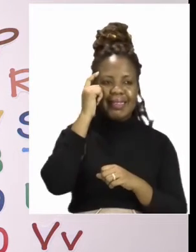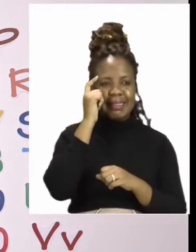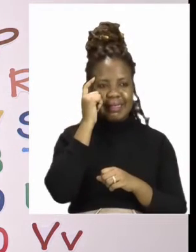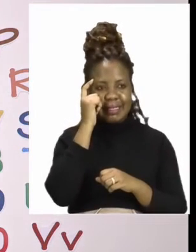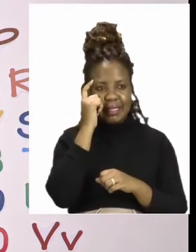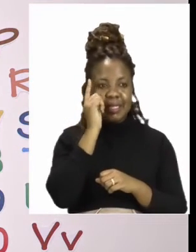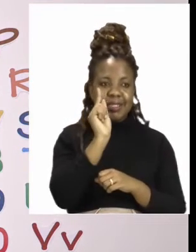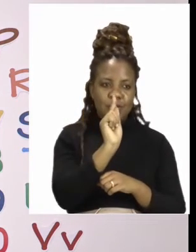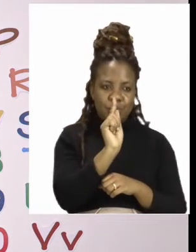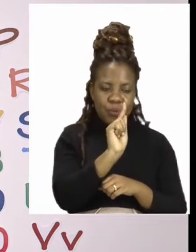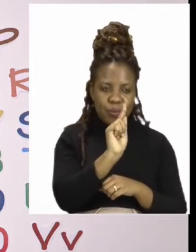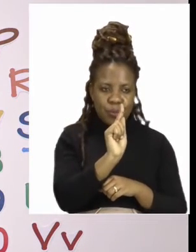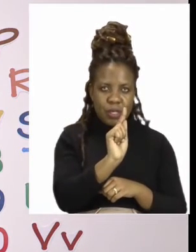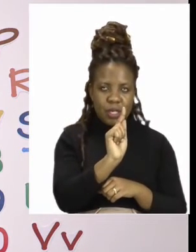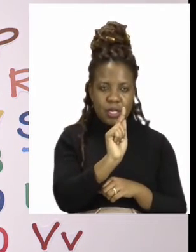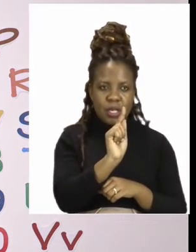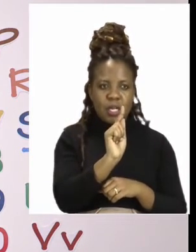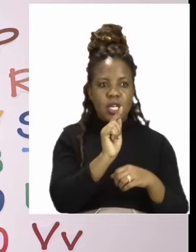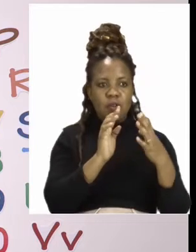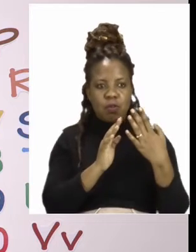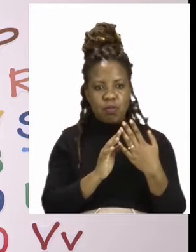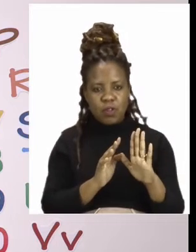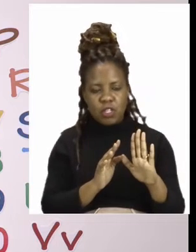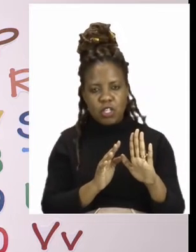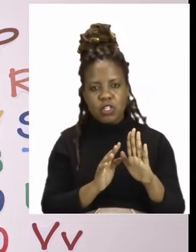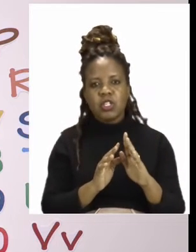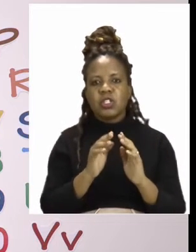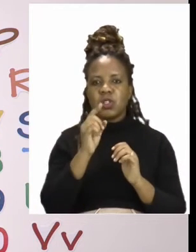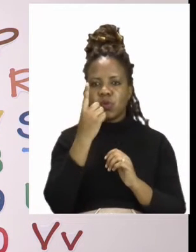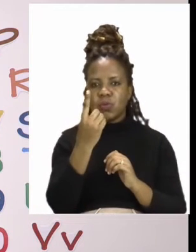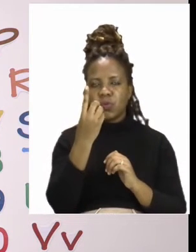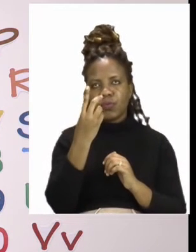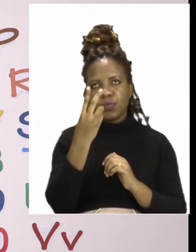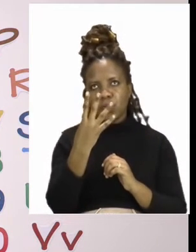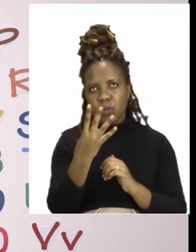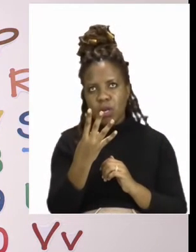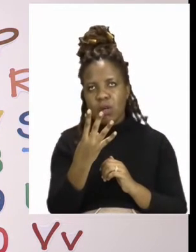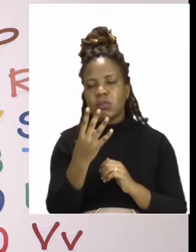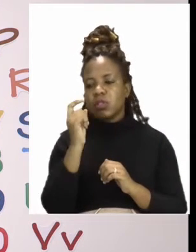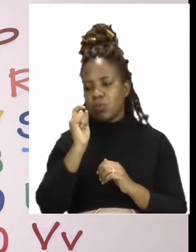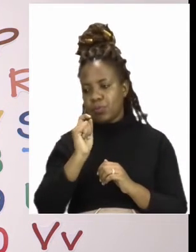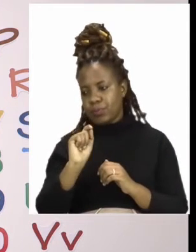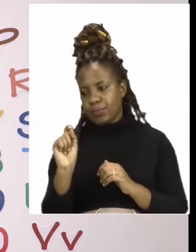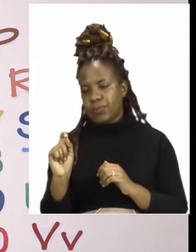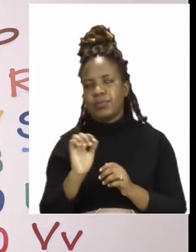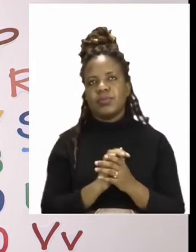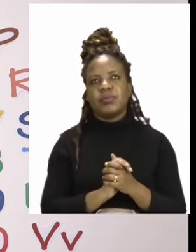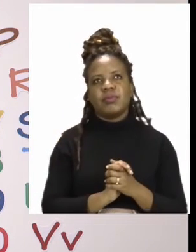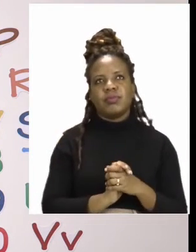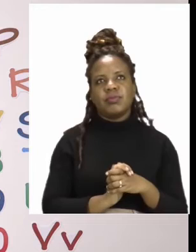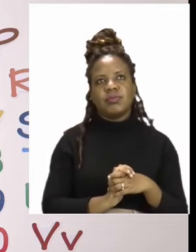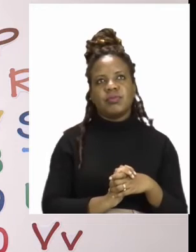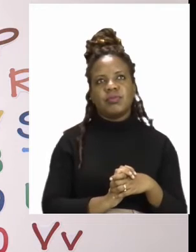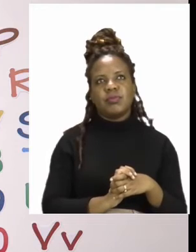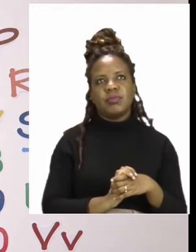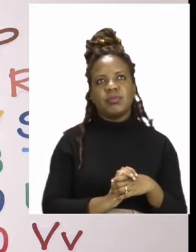forget to write how many you have under the word actual. When you're done with that one, you can continue your maths on